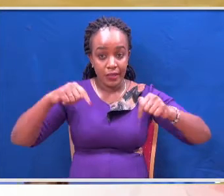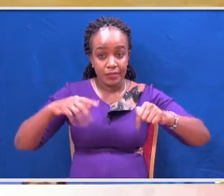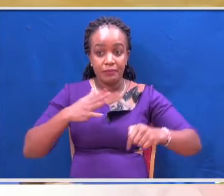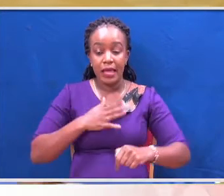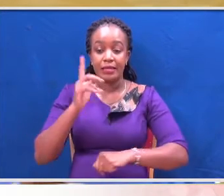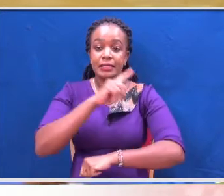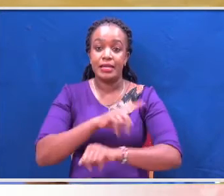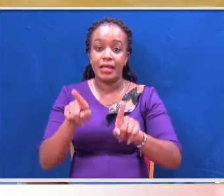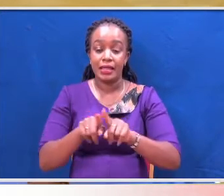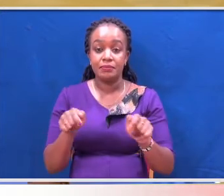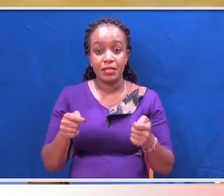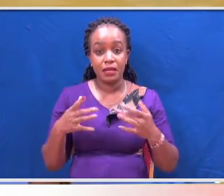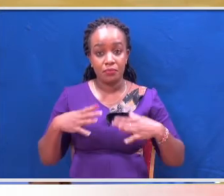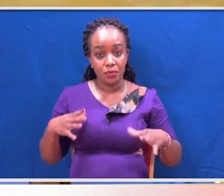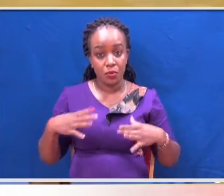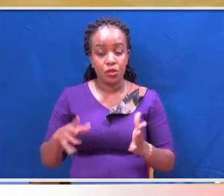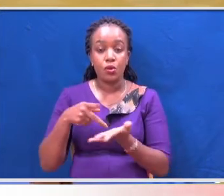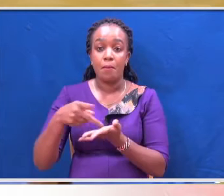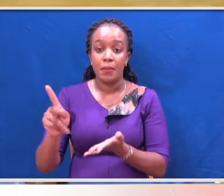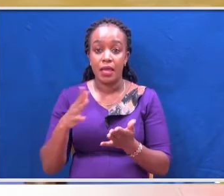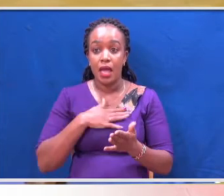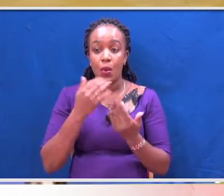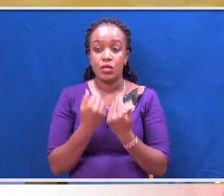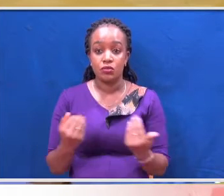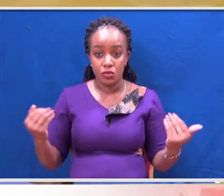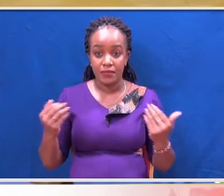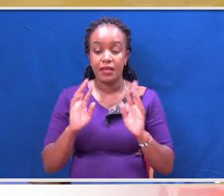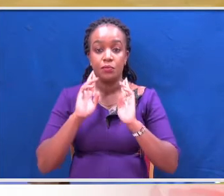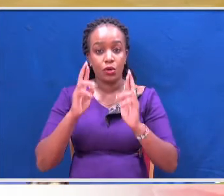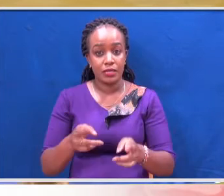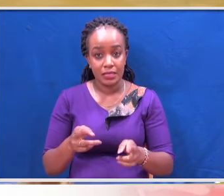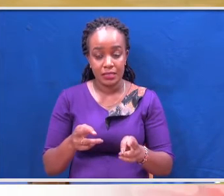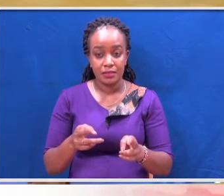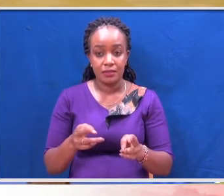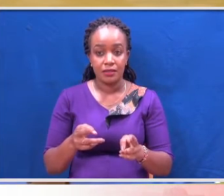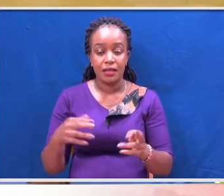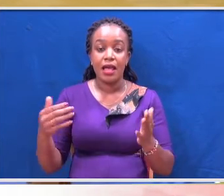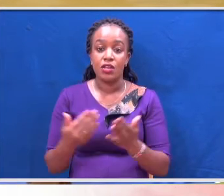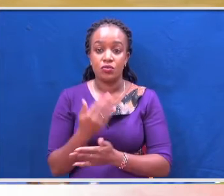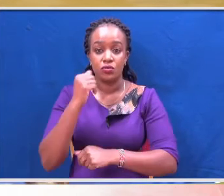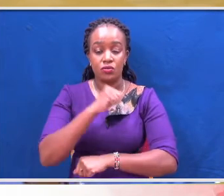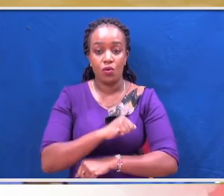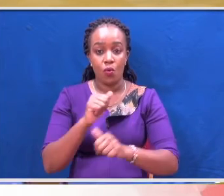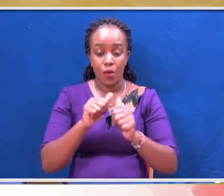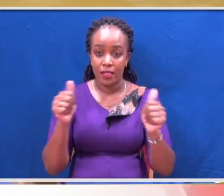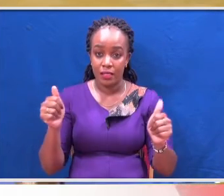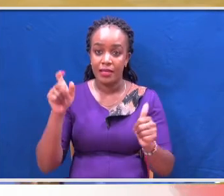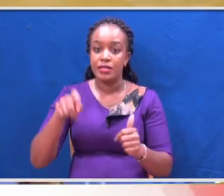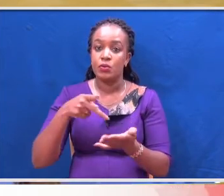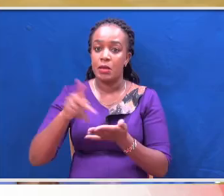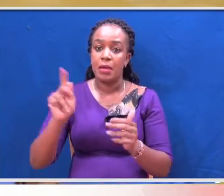owners in this country to pay our children, their reporters and news crew very well. They deserve